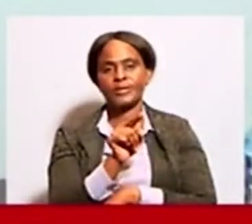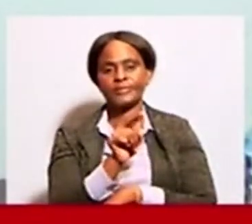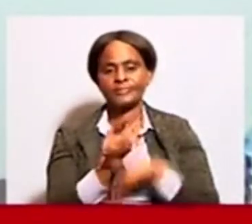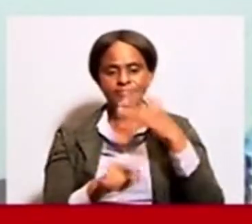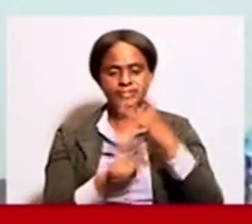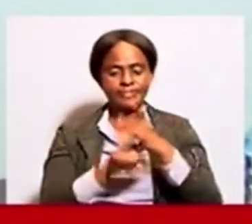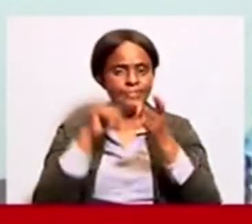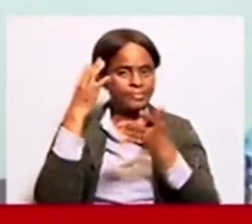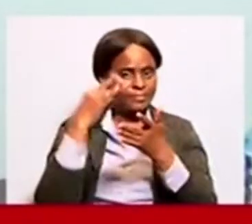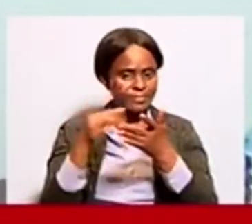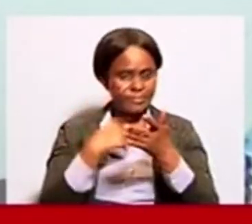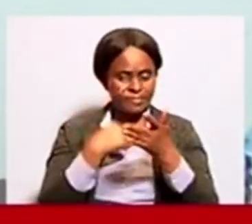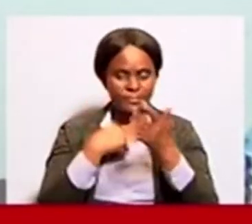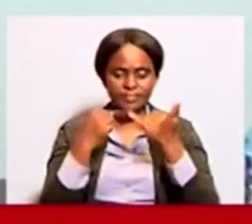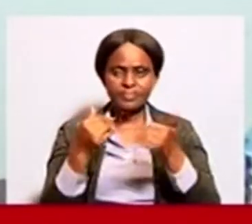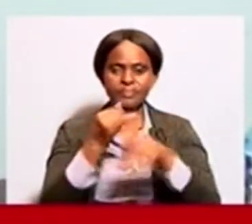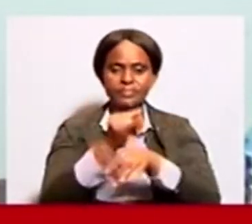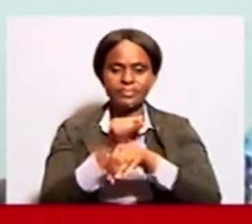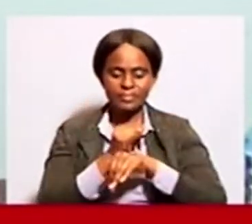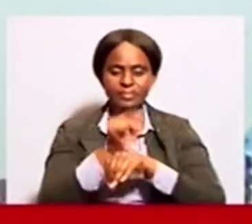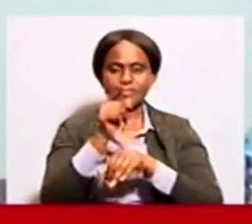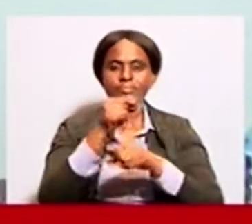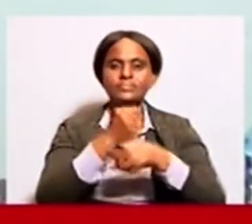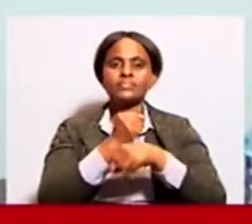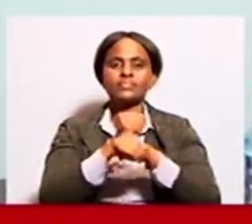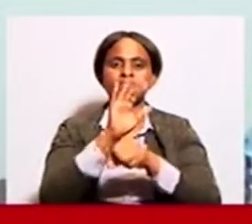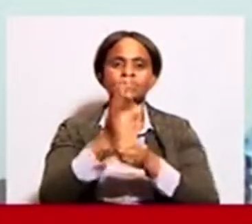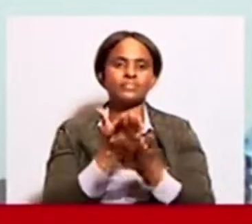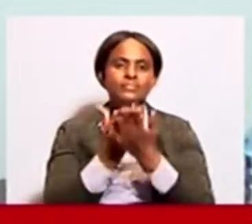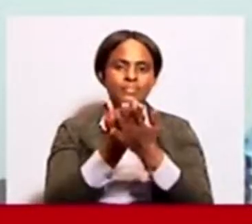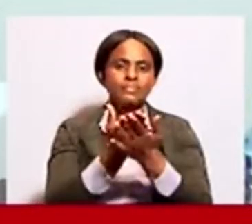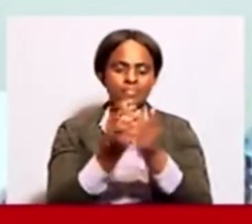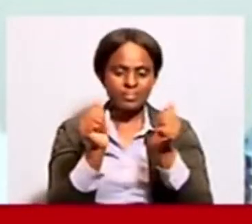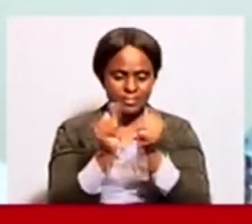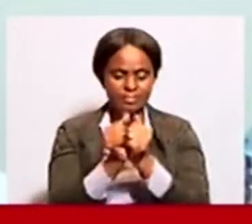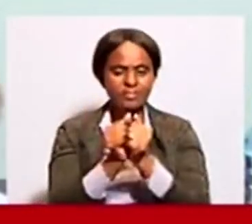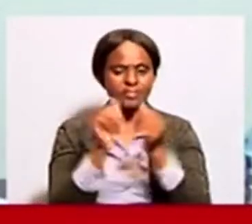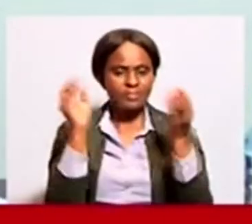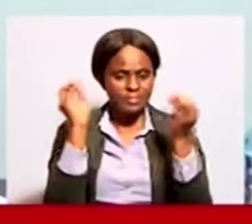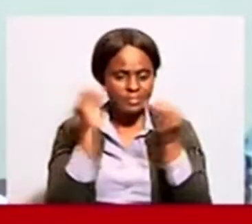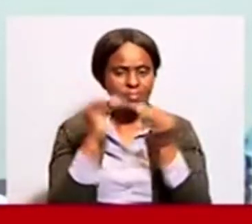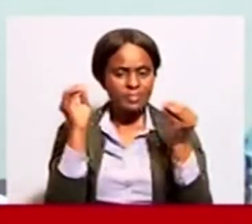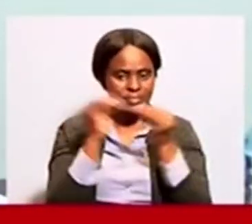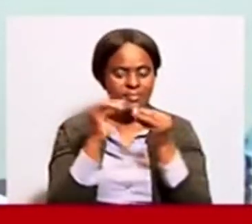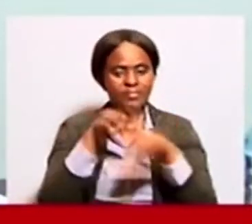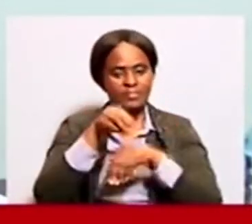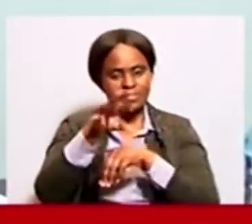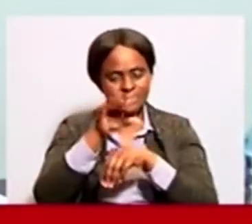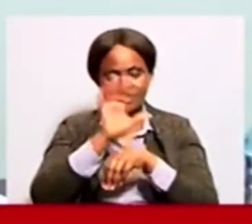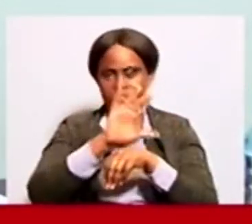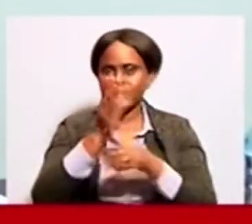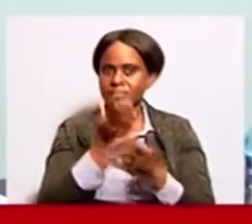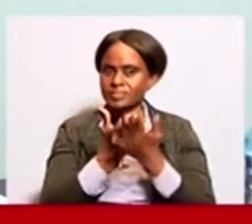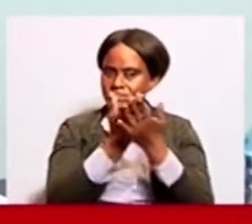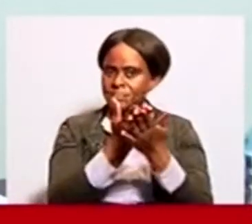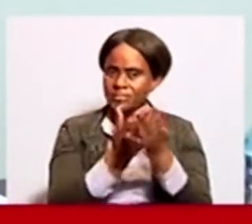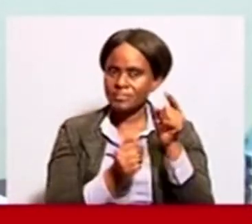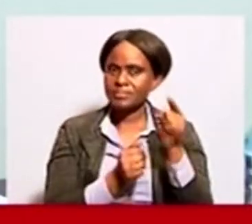Town Clerk, I will now invite you to make your submission, of course, with further guidance on your